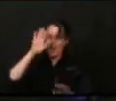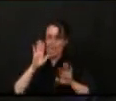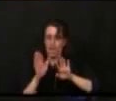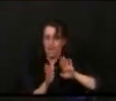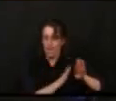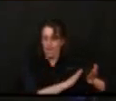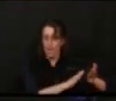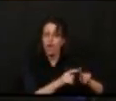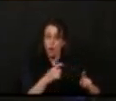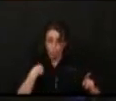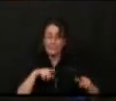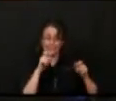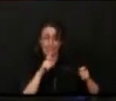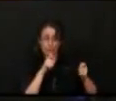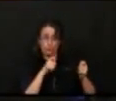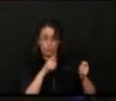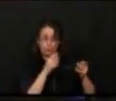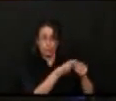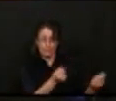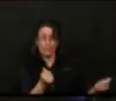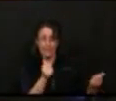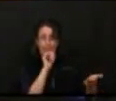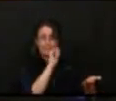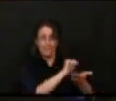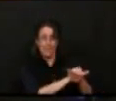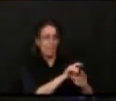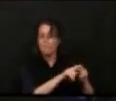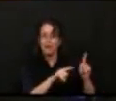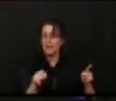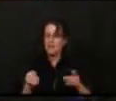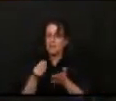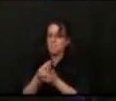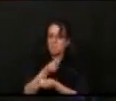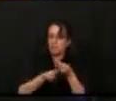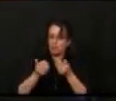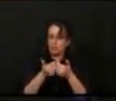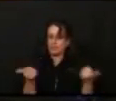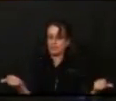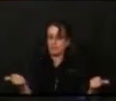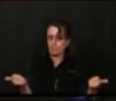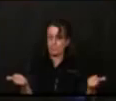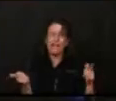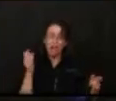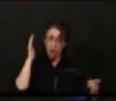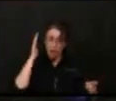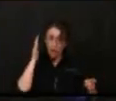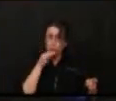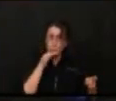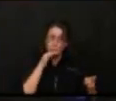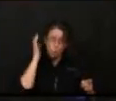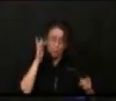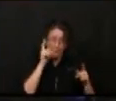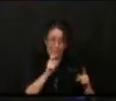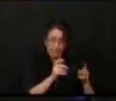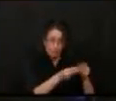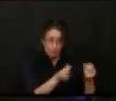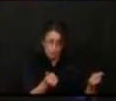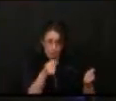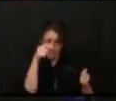Because we, at this point, don't have a particular plan in place. And that's an issue we're going to have to deal with.